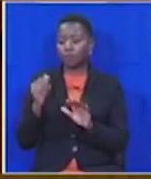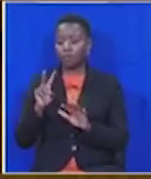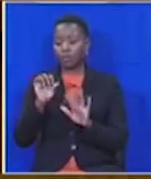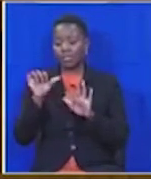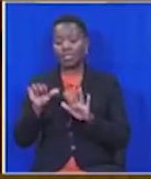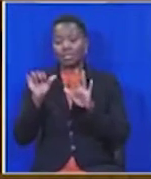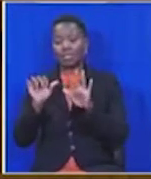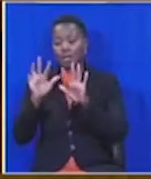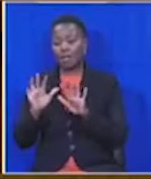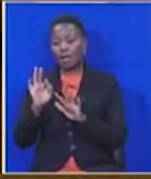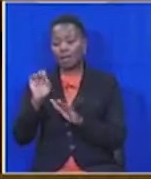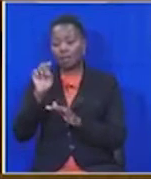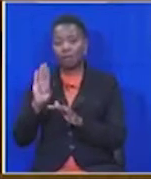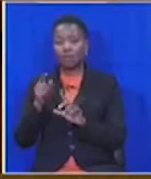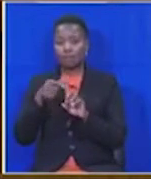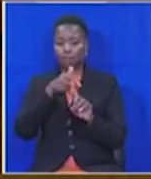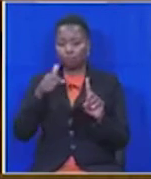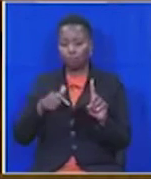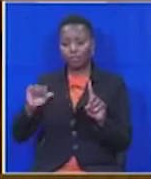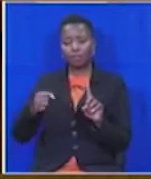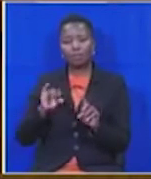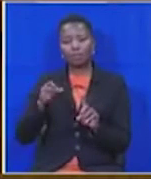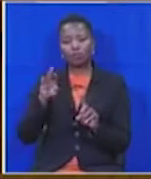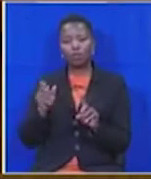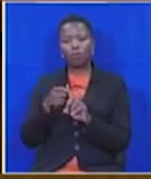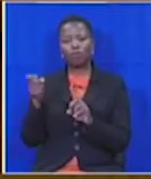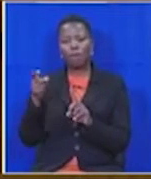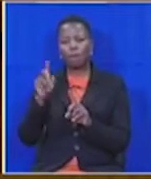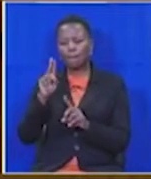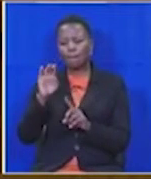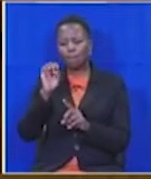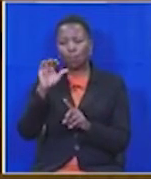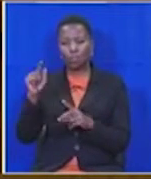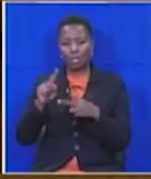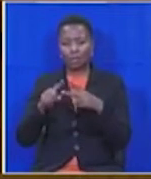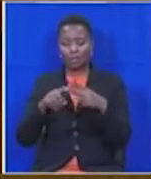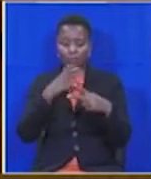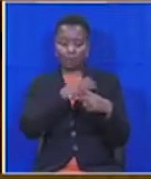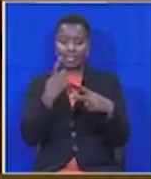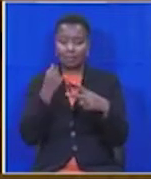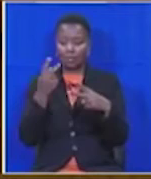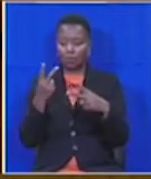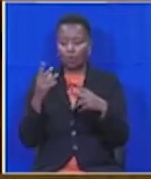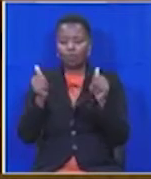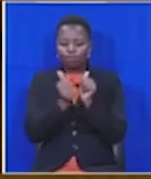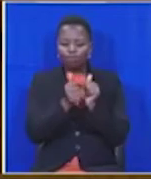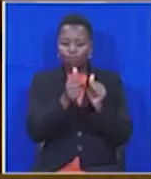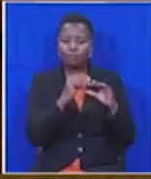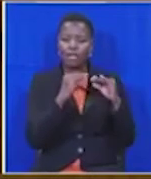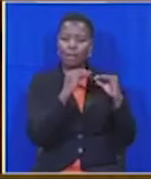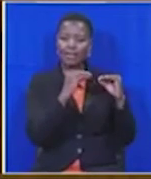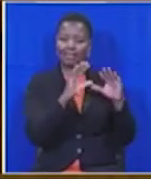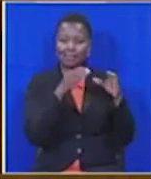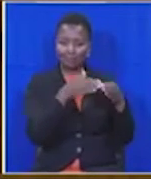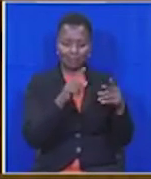President mandated Mr. Jabu Mabuza, the President of BUSA, and the Minister of Finance to continue to work with business and labour and